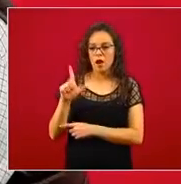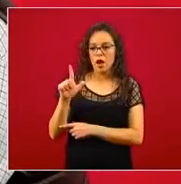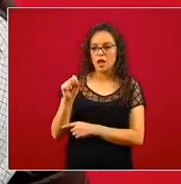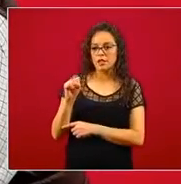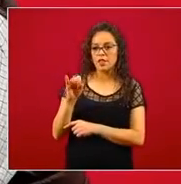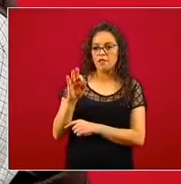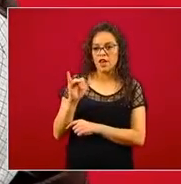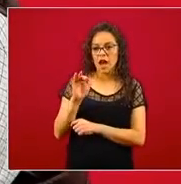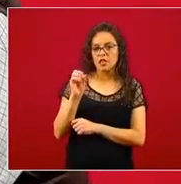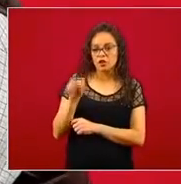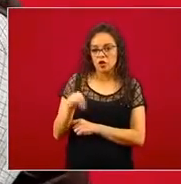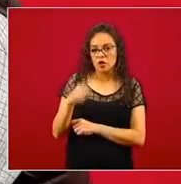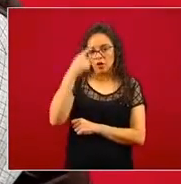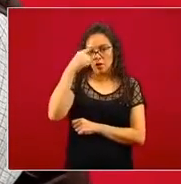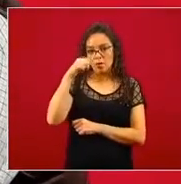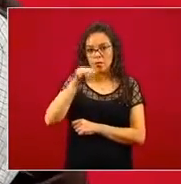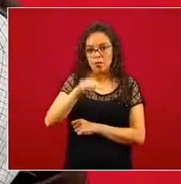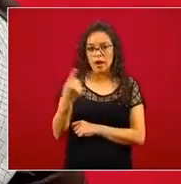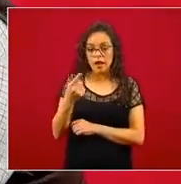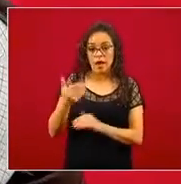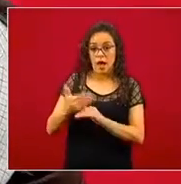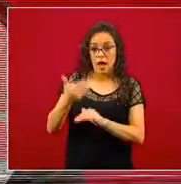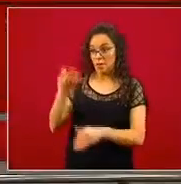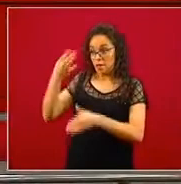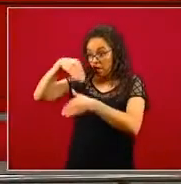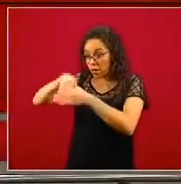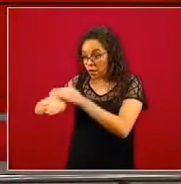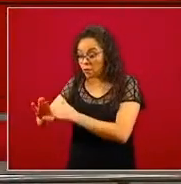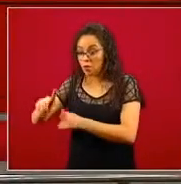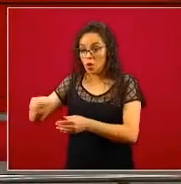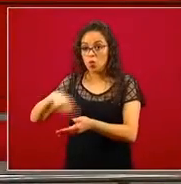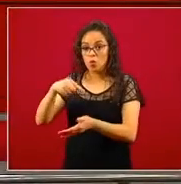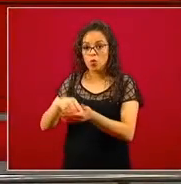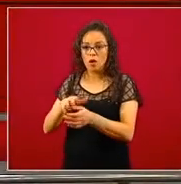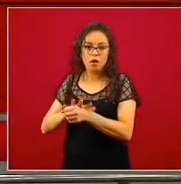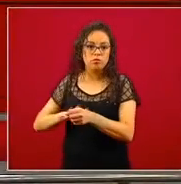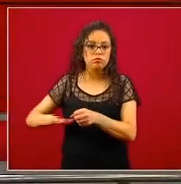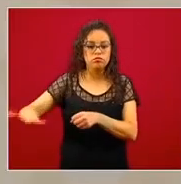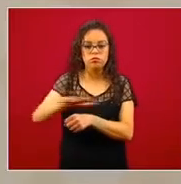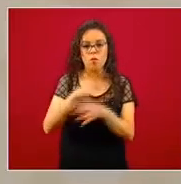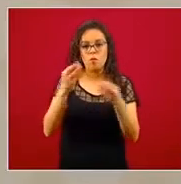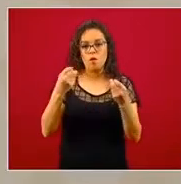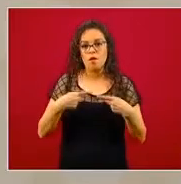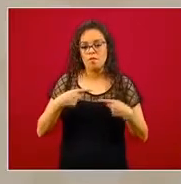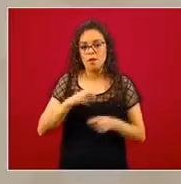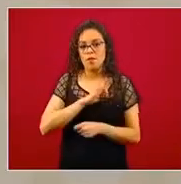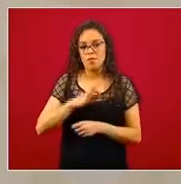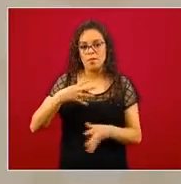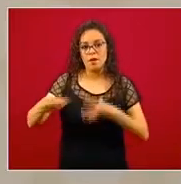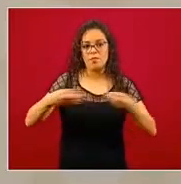the epidemiological surveillance that we have in Mexico focused on